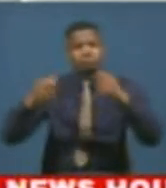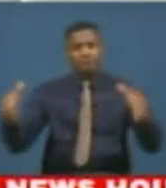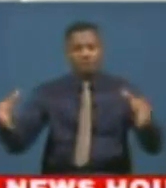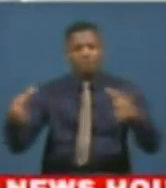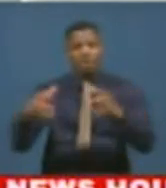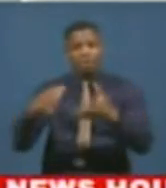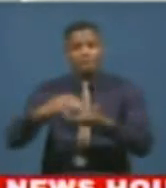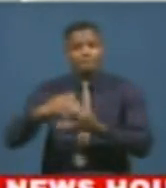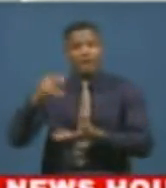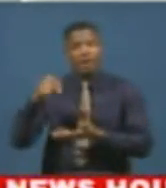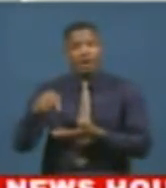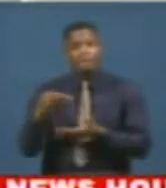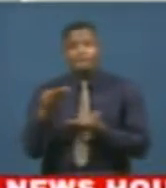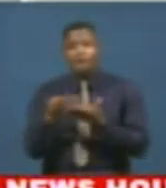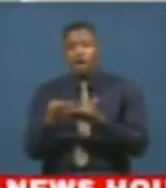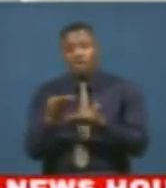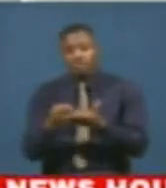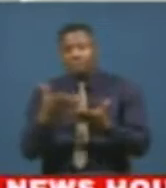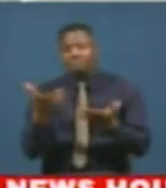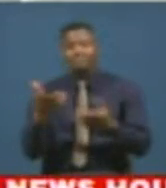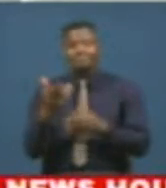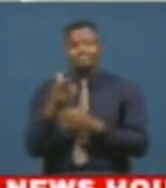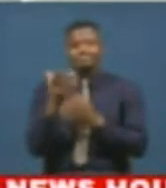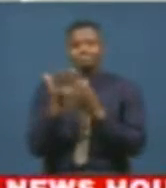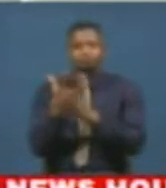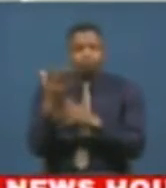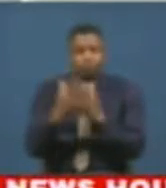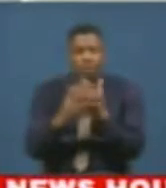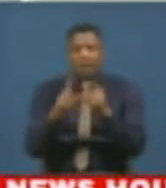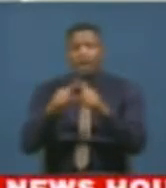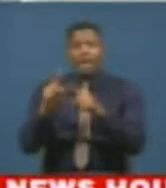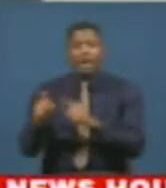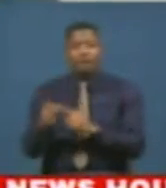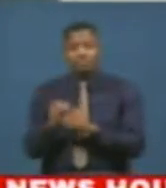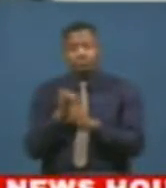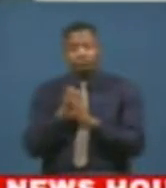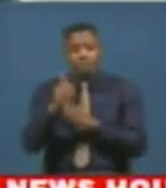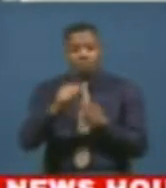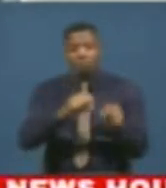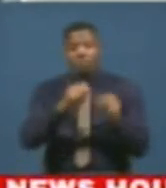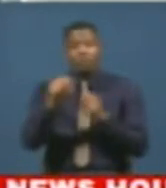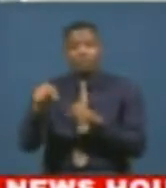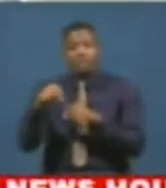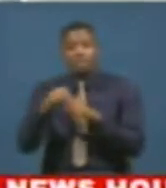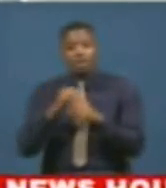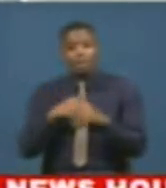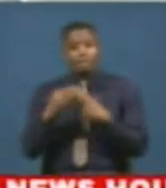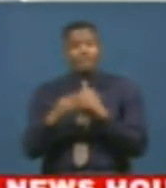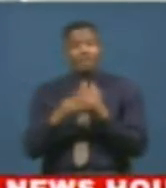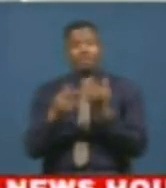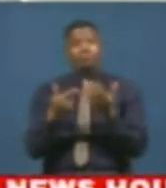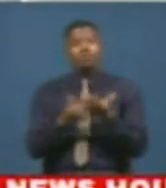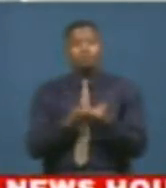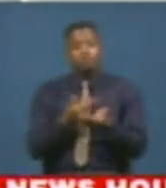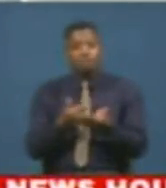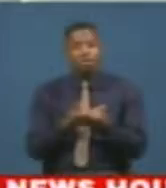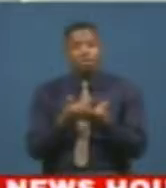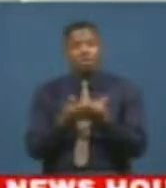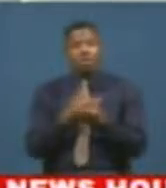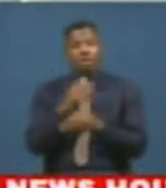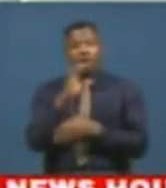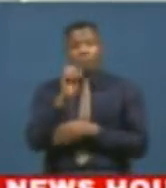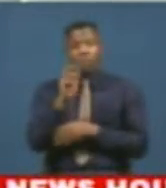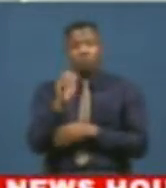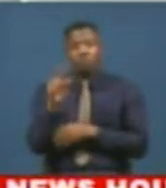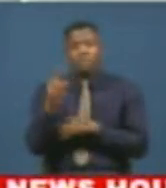in kind, as well as donors who have made direct transfers into our Bank of Ghana, Ghana Commercial Bank,